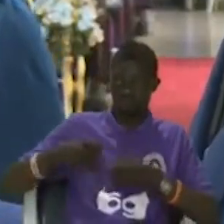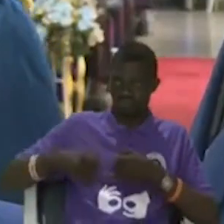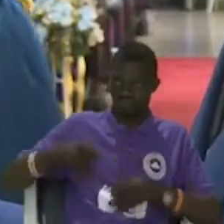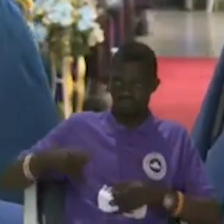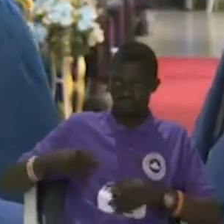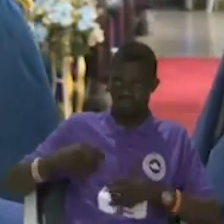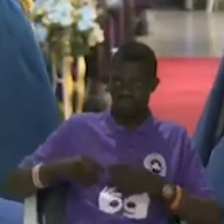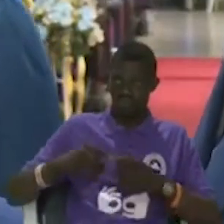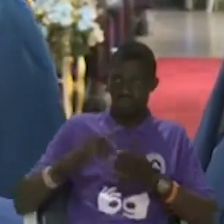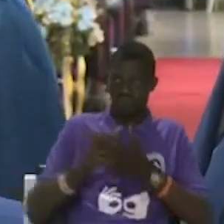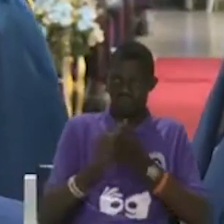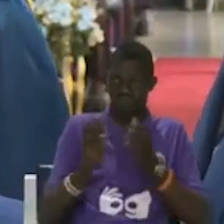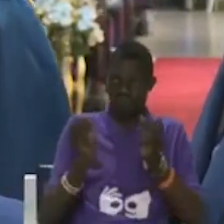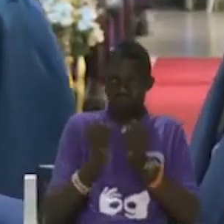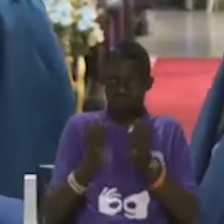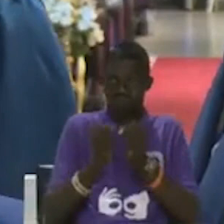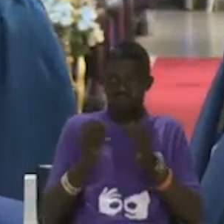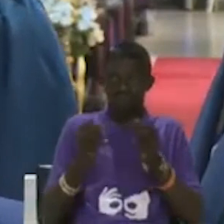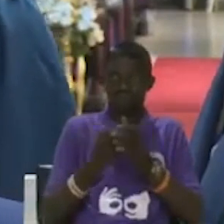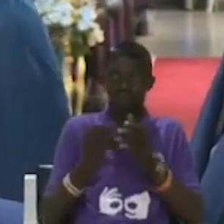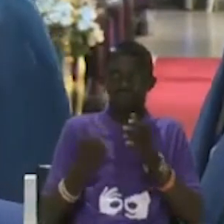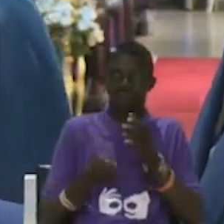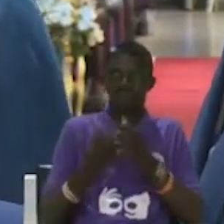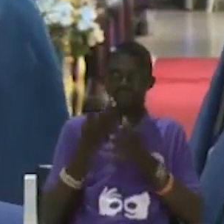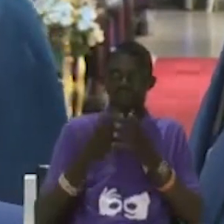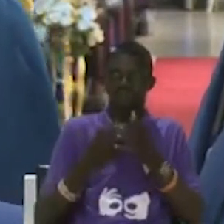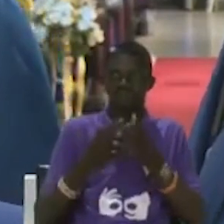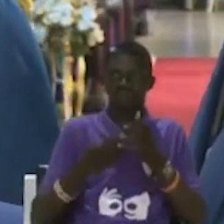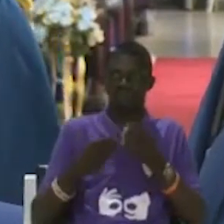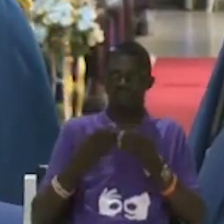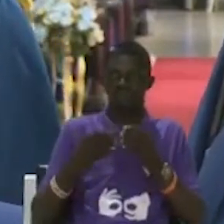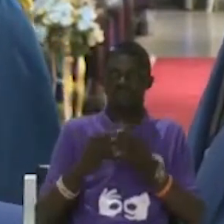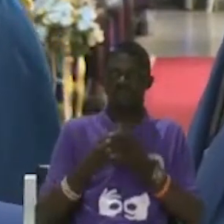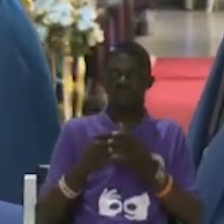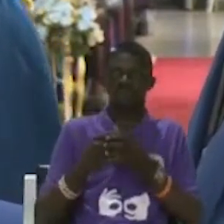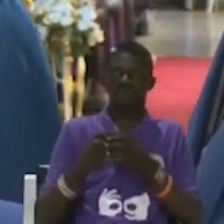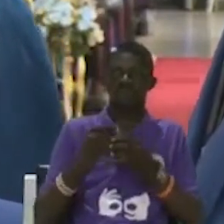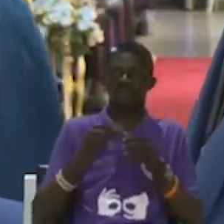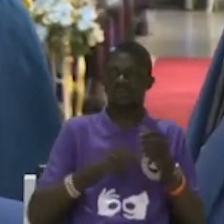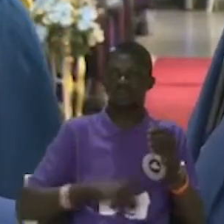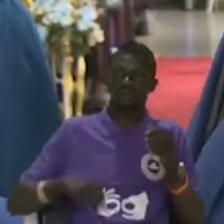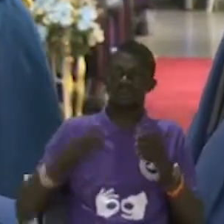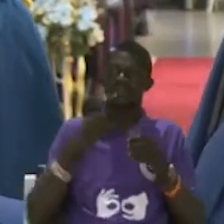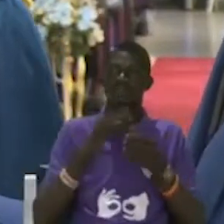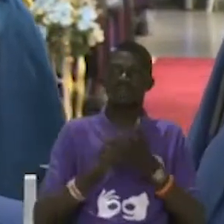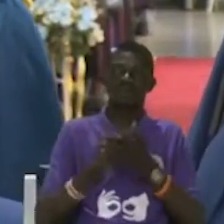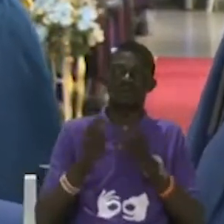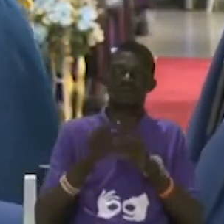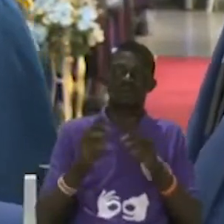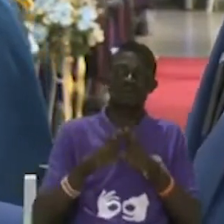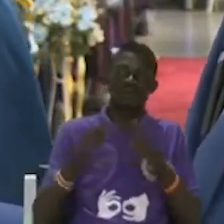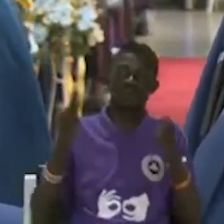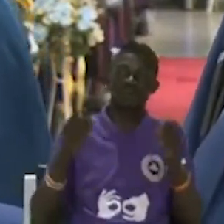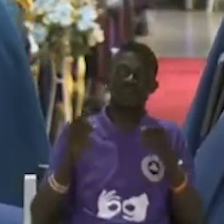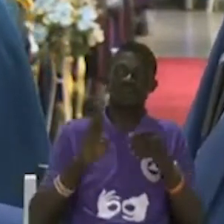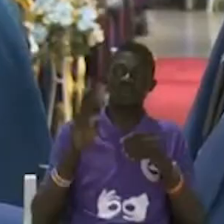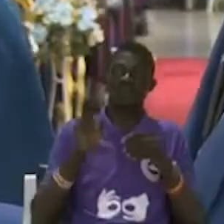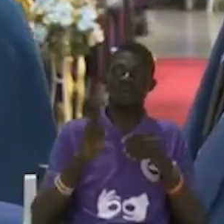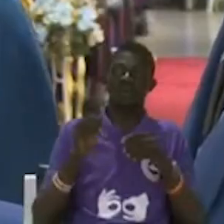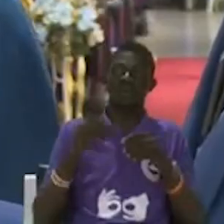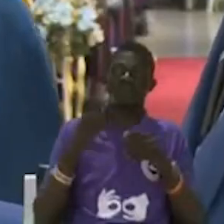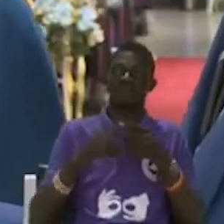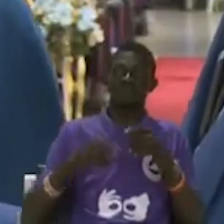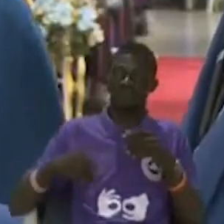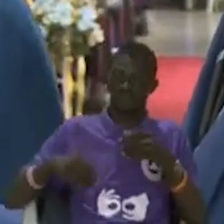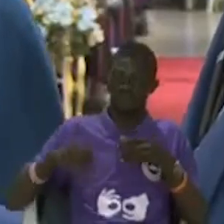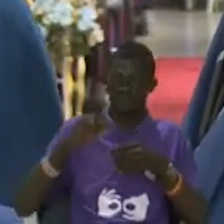that was frozen, it was moving. The surgeon said when they opened me up, the tumor that